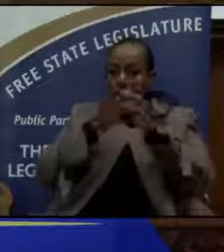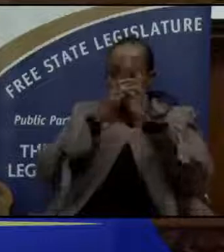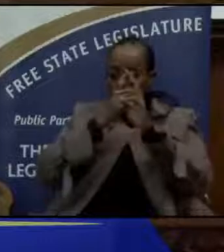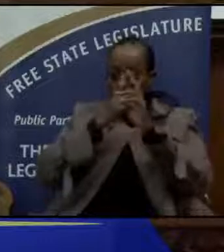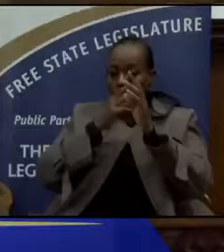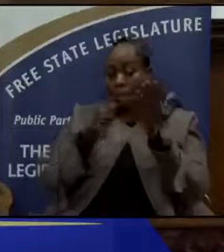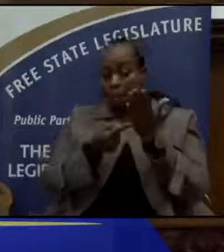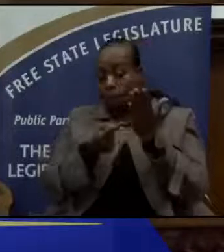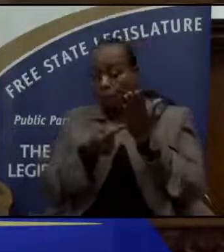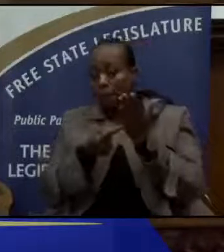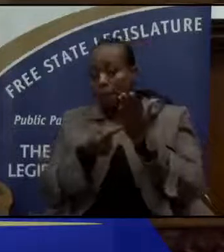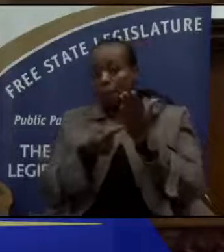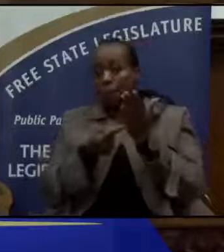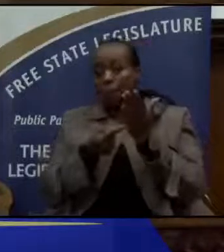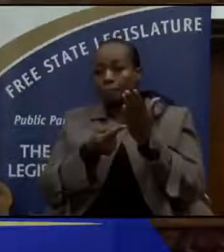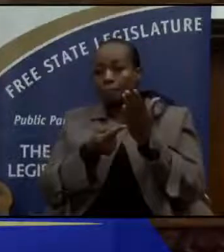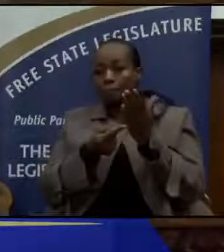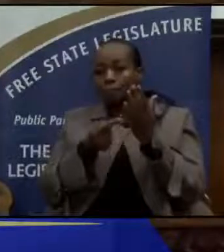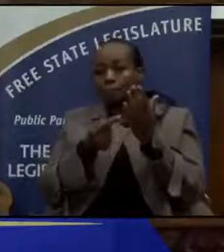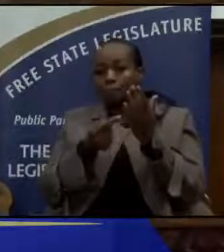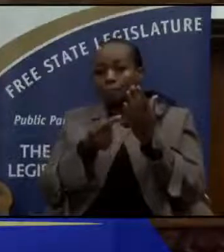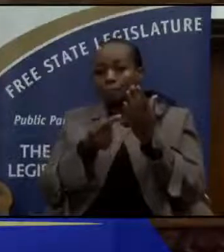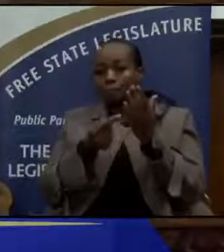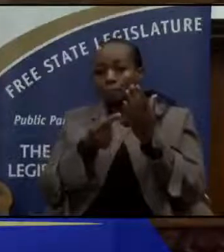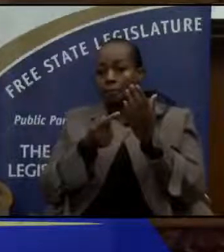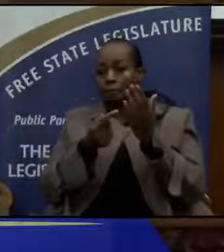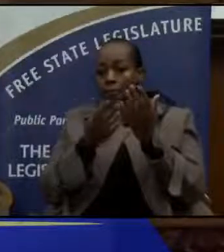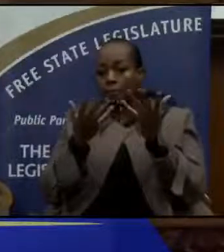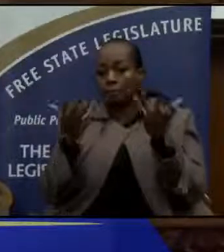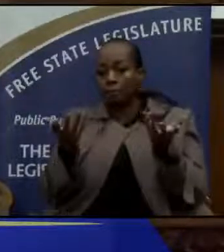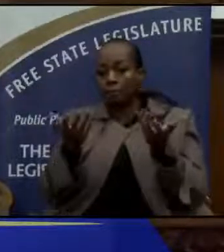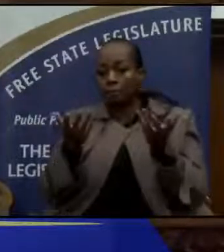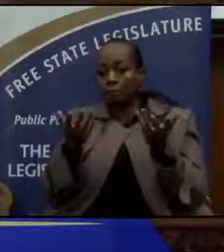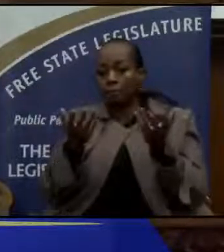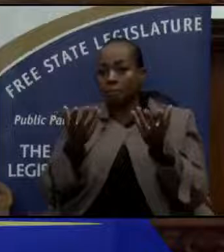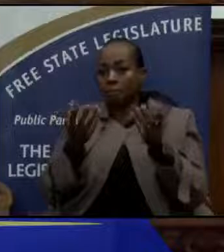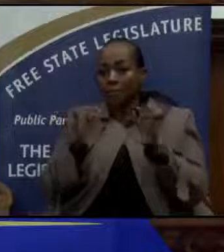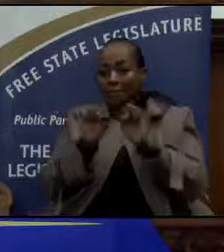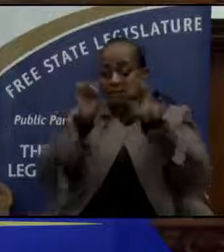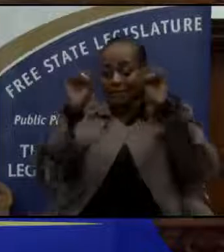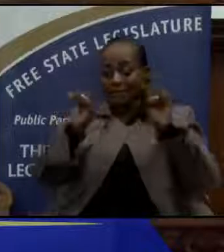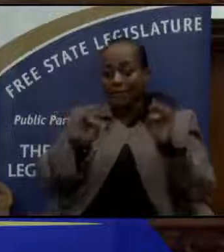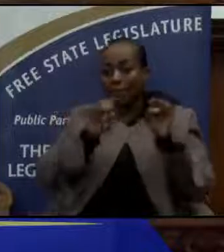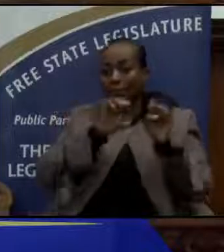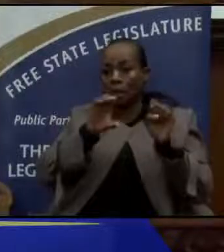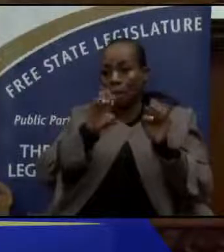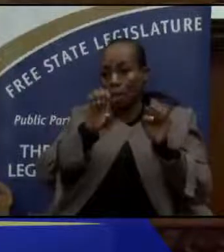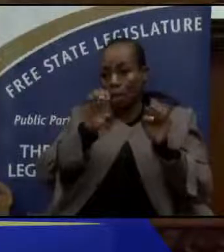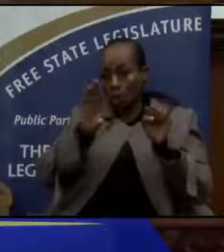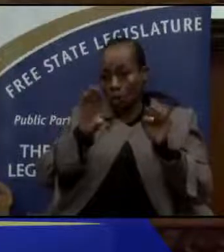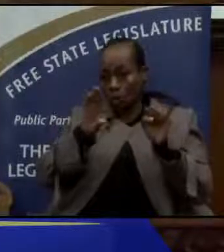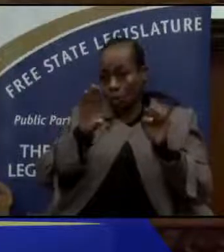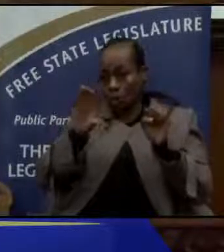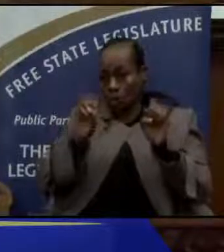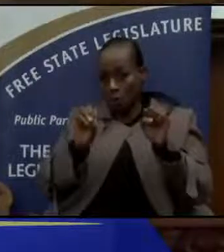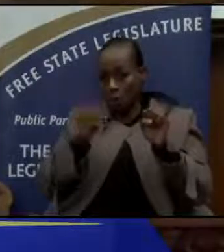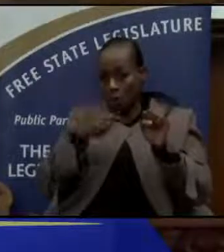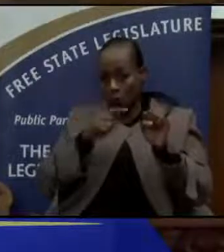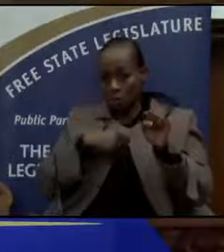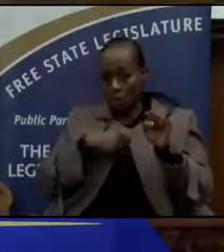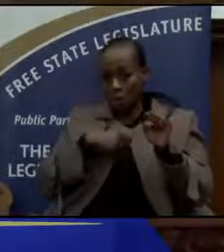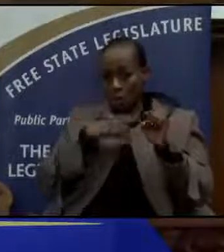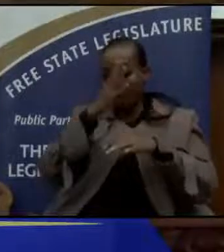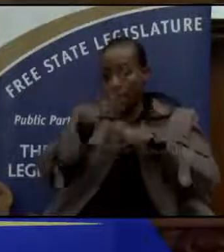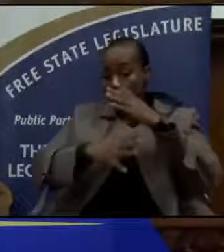digitally led ecosystem We will co-host the second provincial